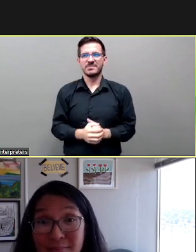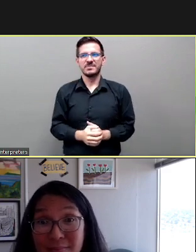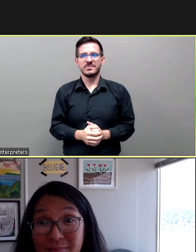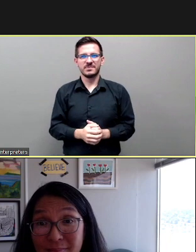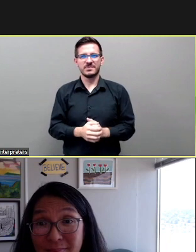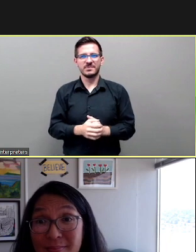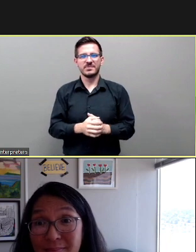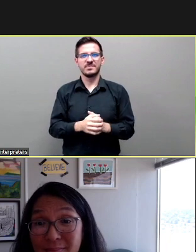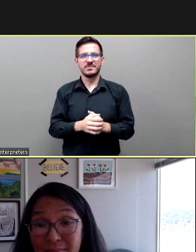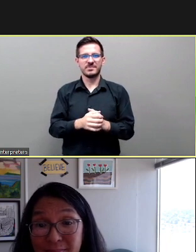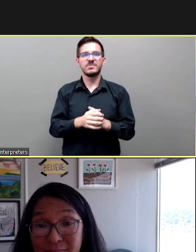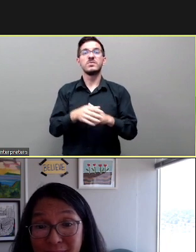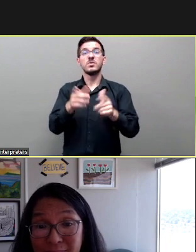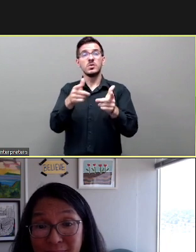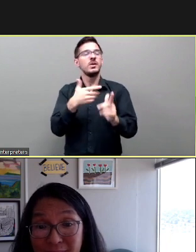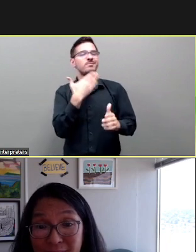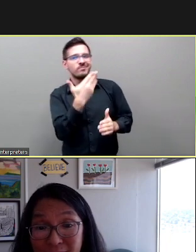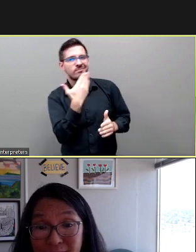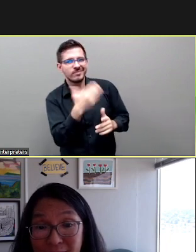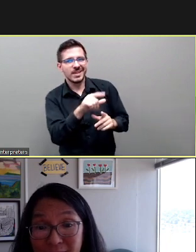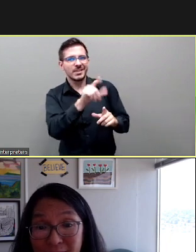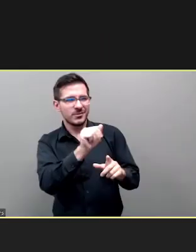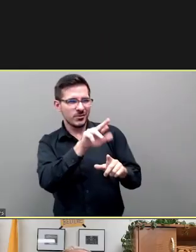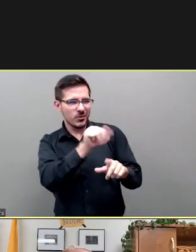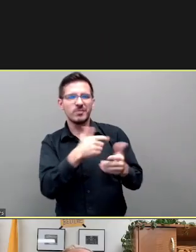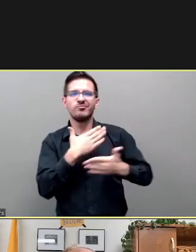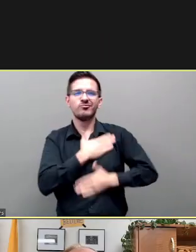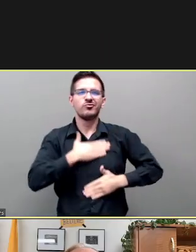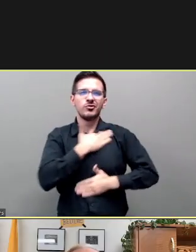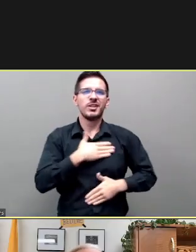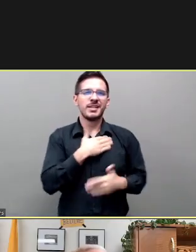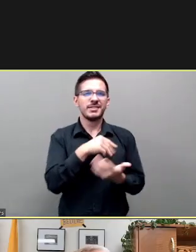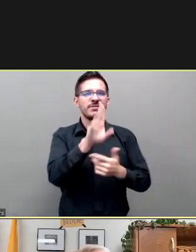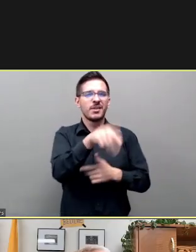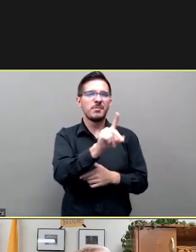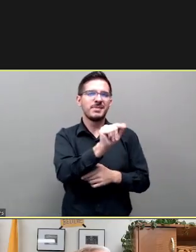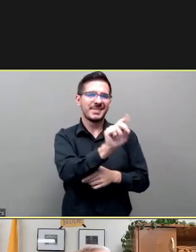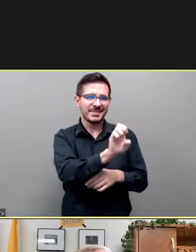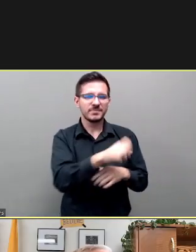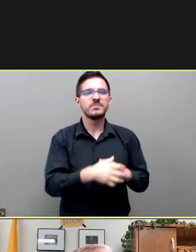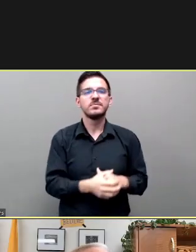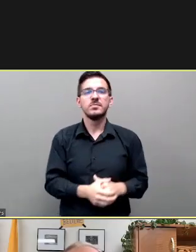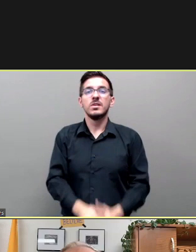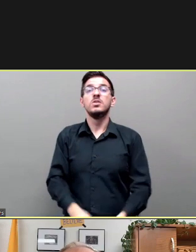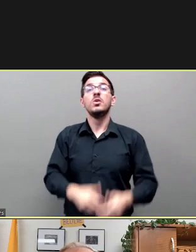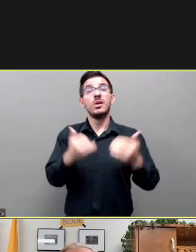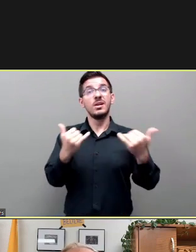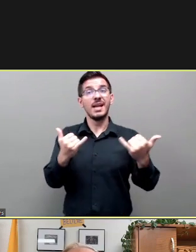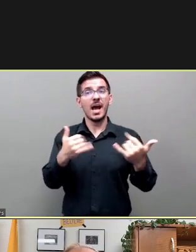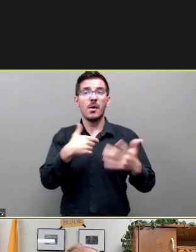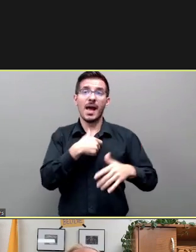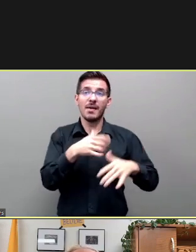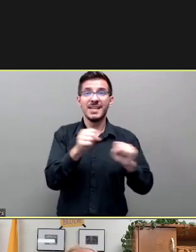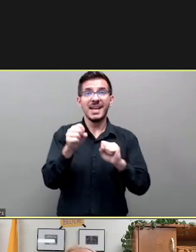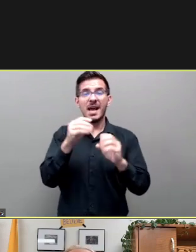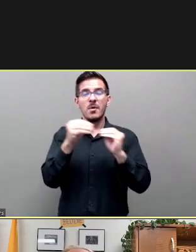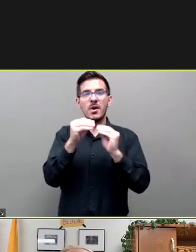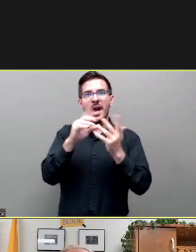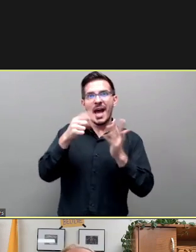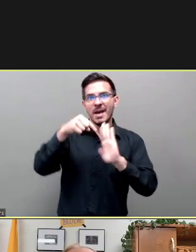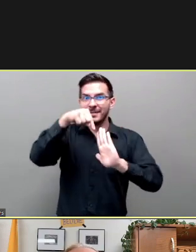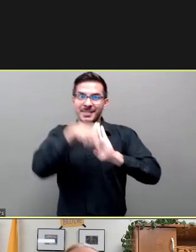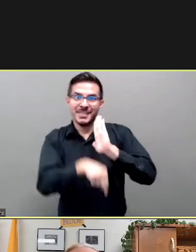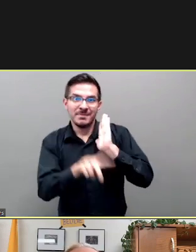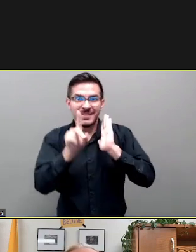Thanks again, Laura. Appreciate those updates. And now we're going to take, and sort of pun intended, a deeper dive into